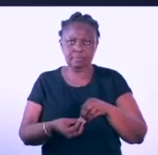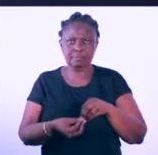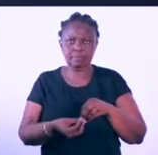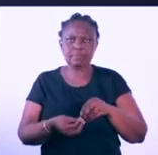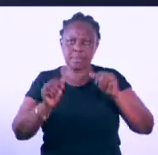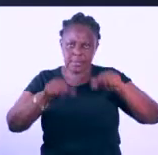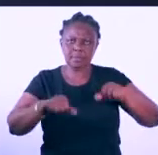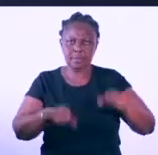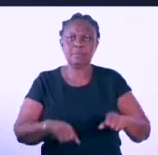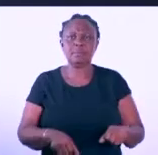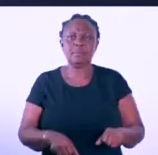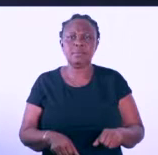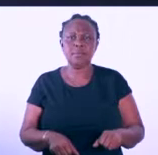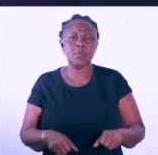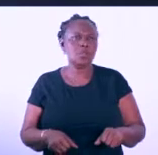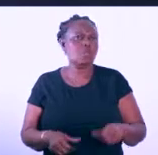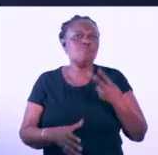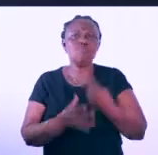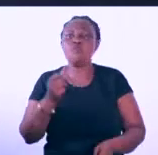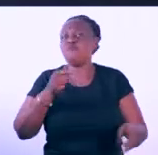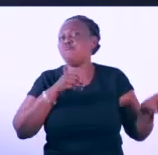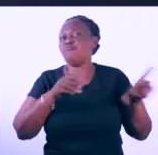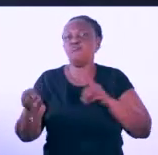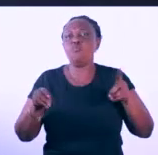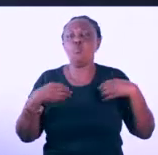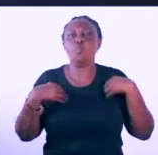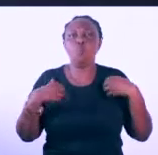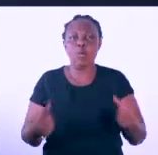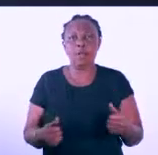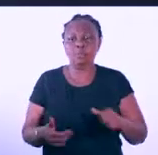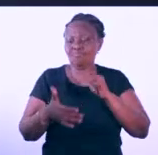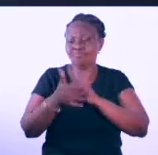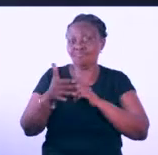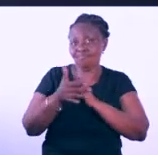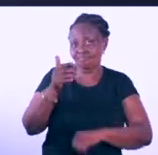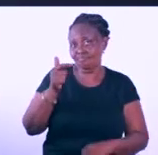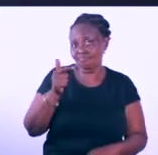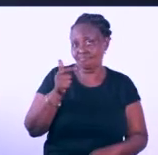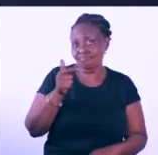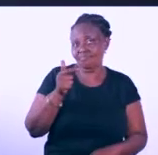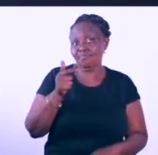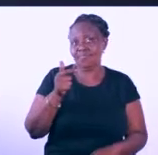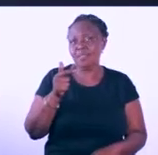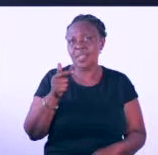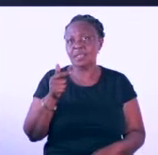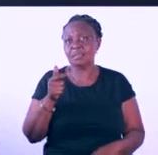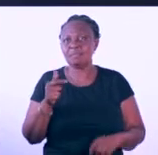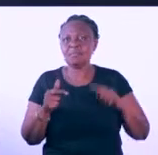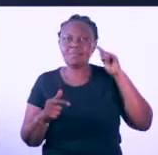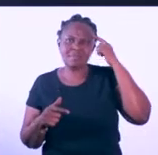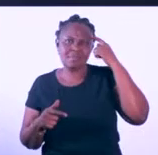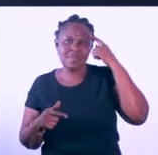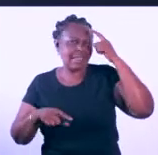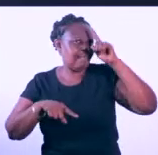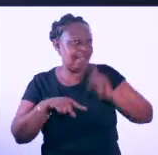was able to do both. For subtraction, I ticked